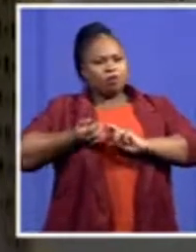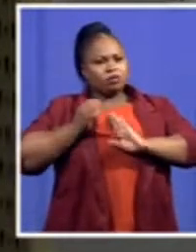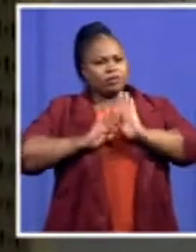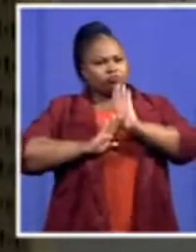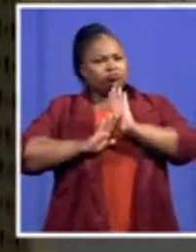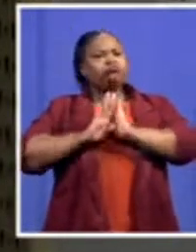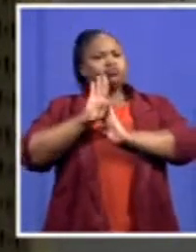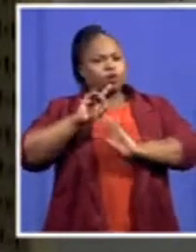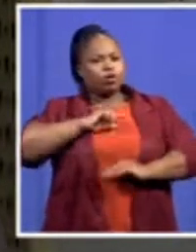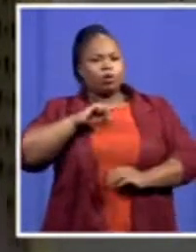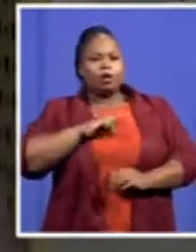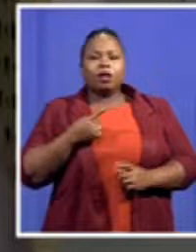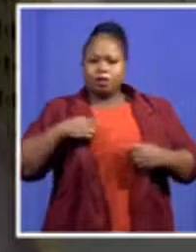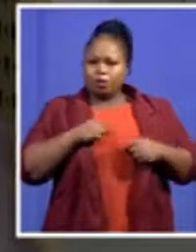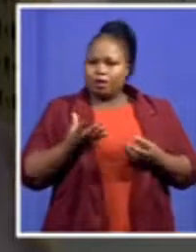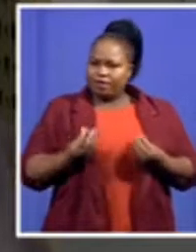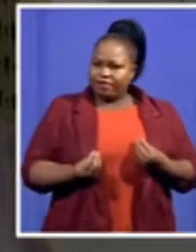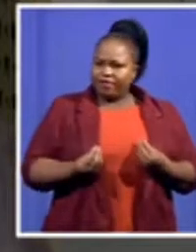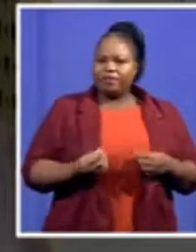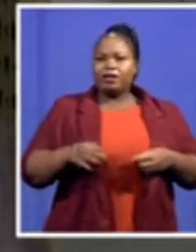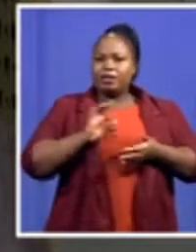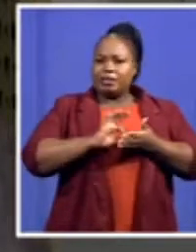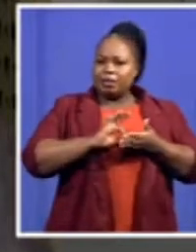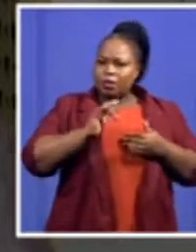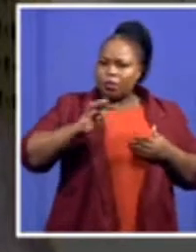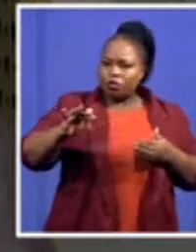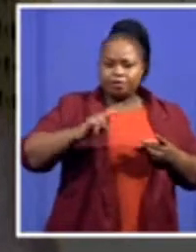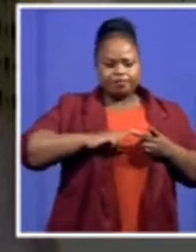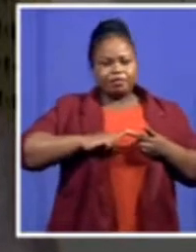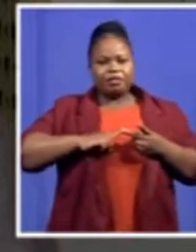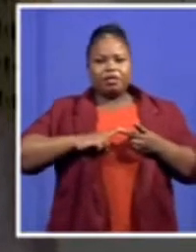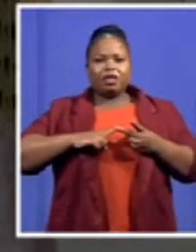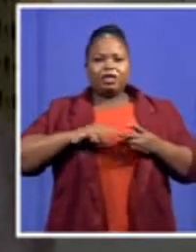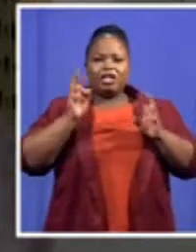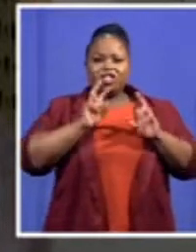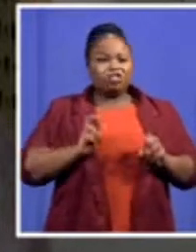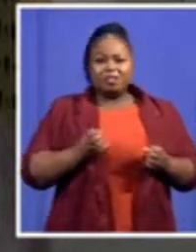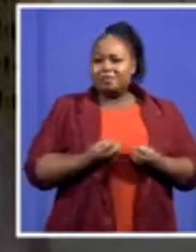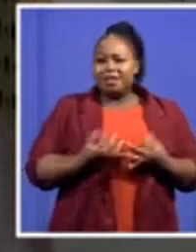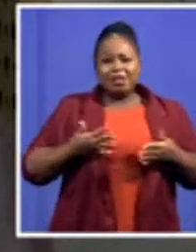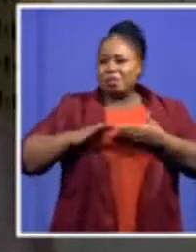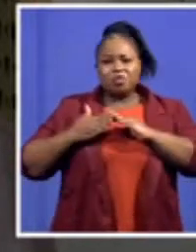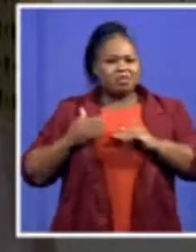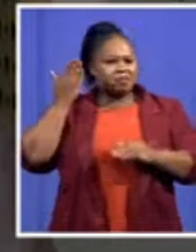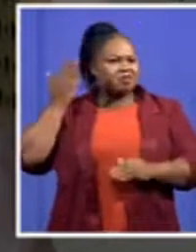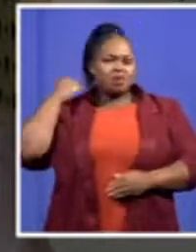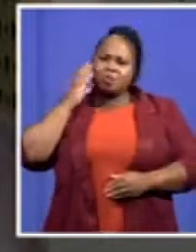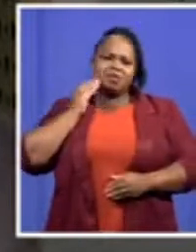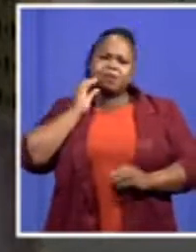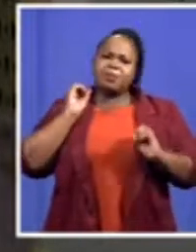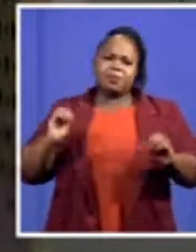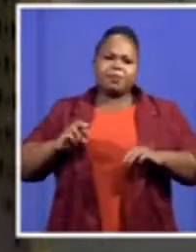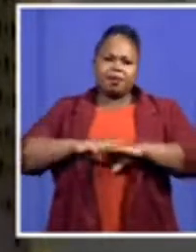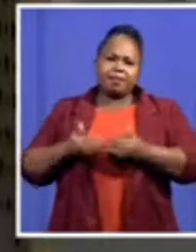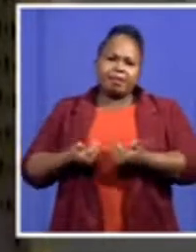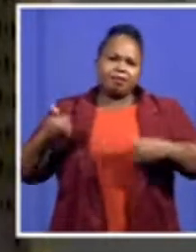and electricity were a novelty for many communities during apartheid. Only